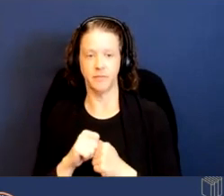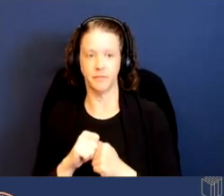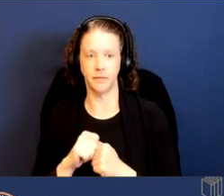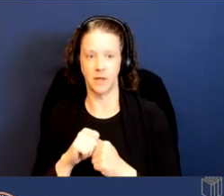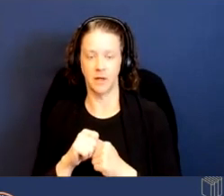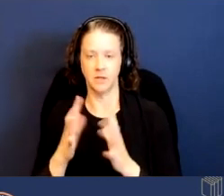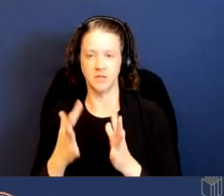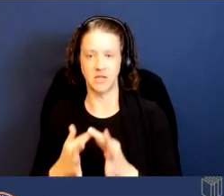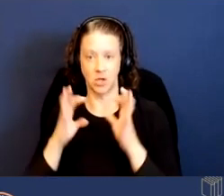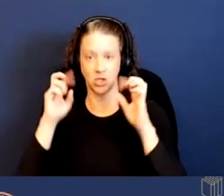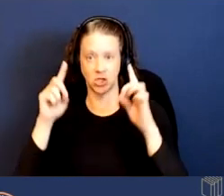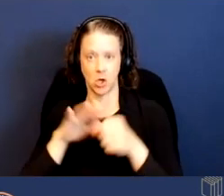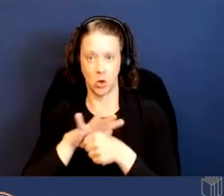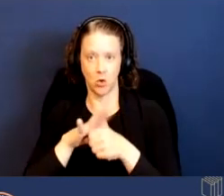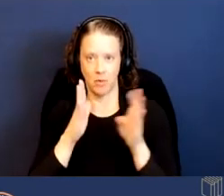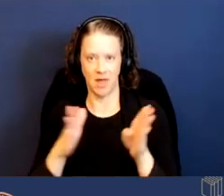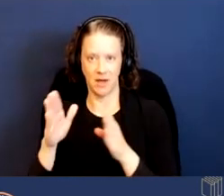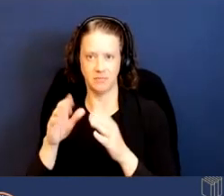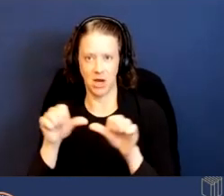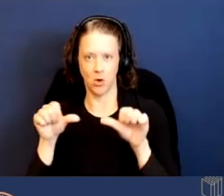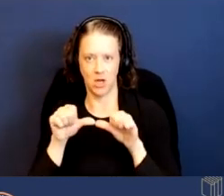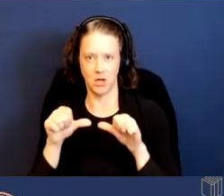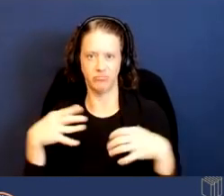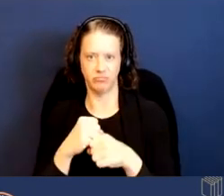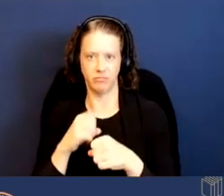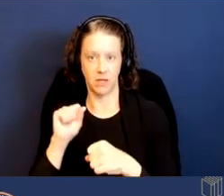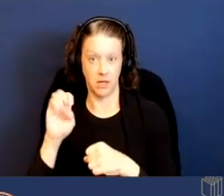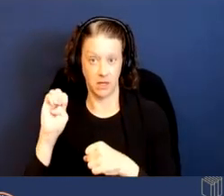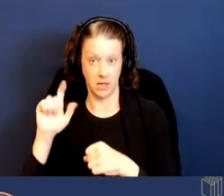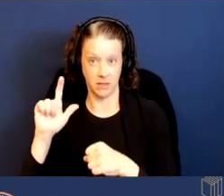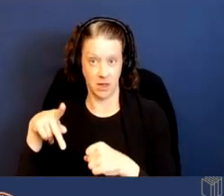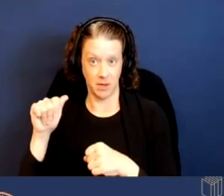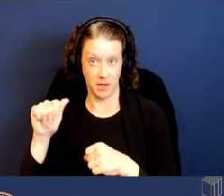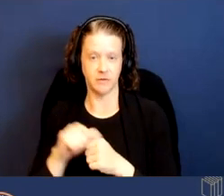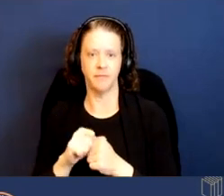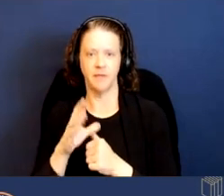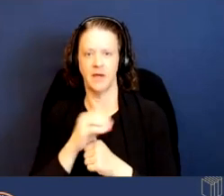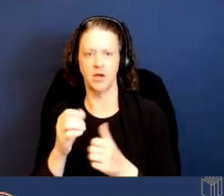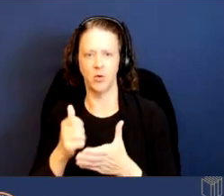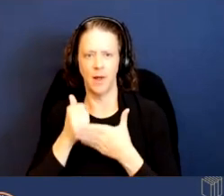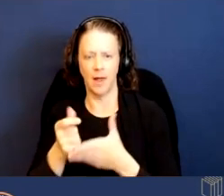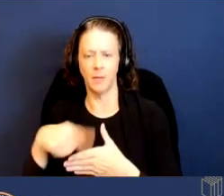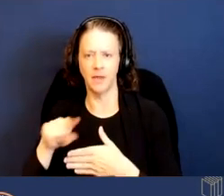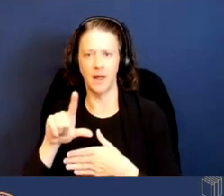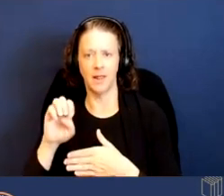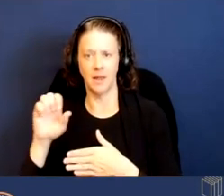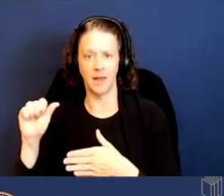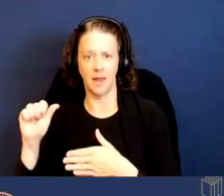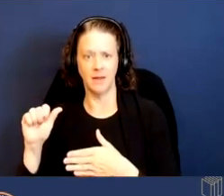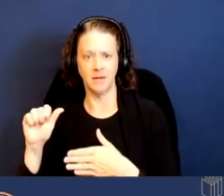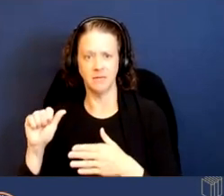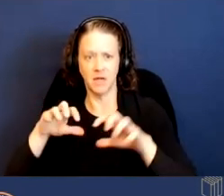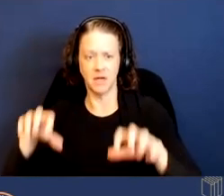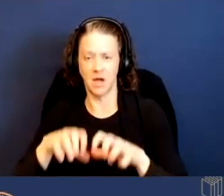to help their member LEAs conduct dispute resolution, and any